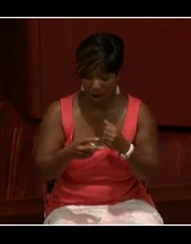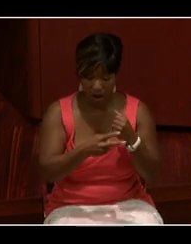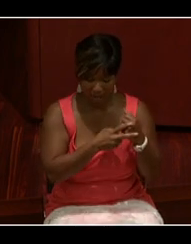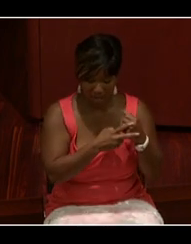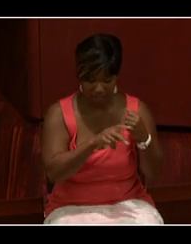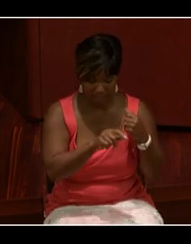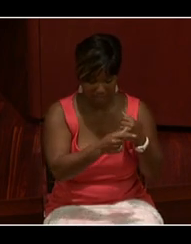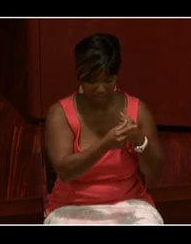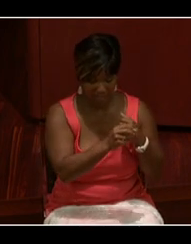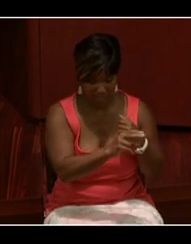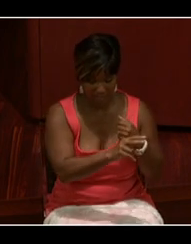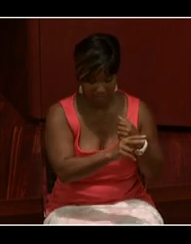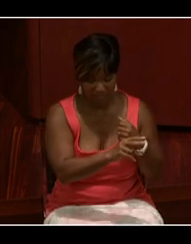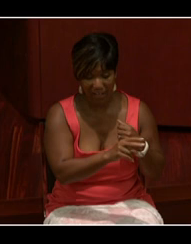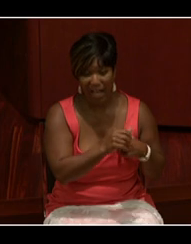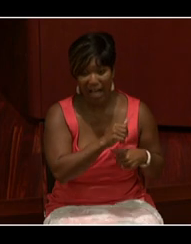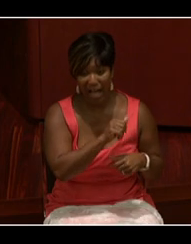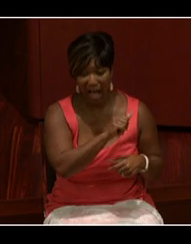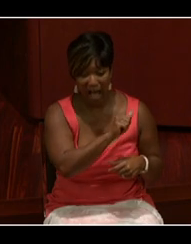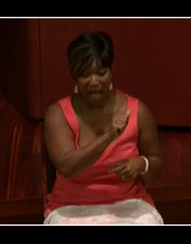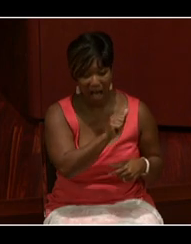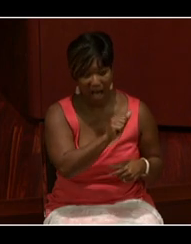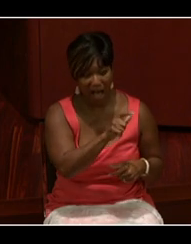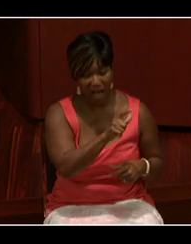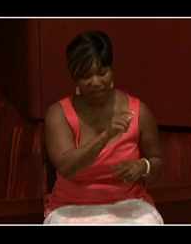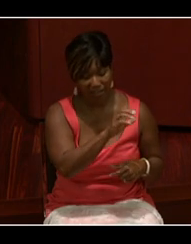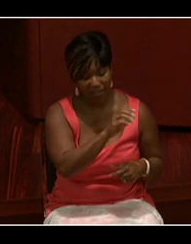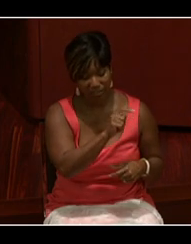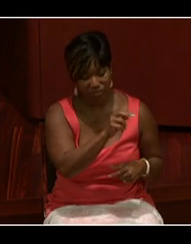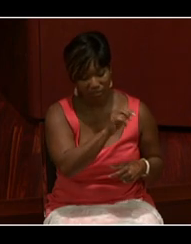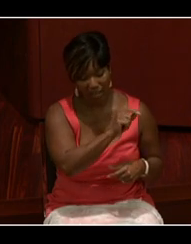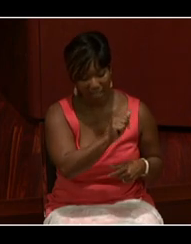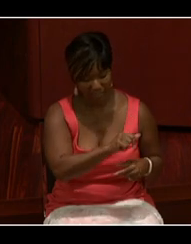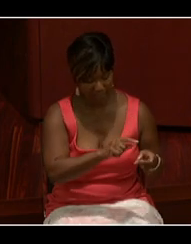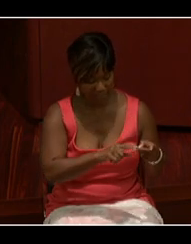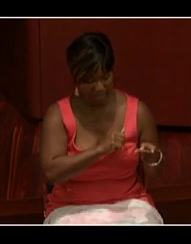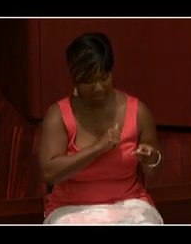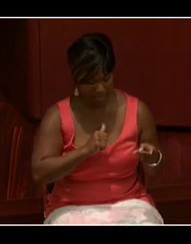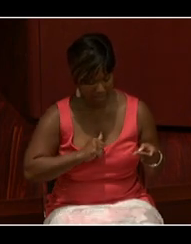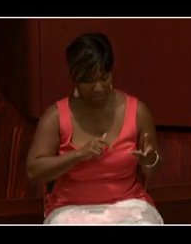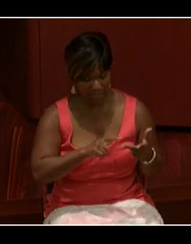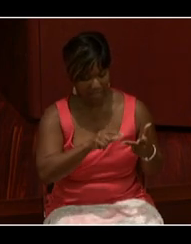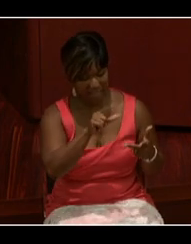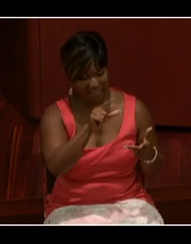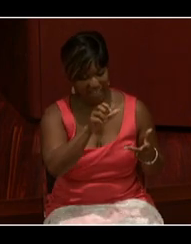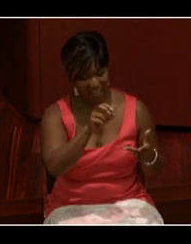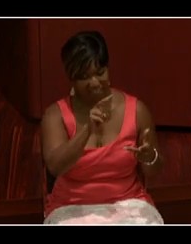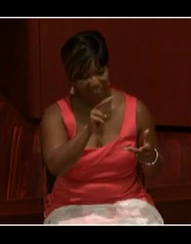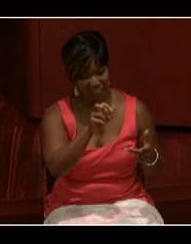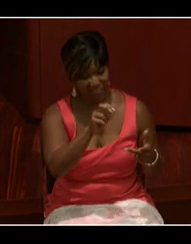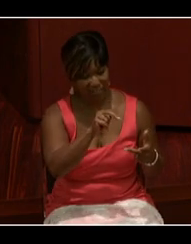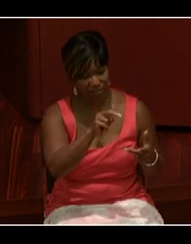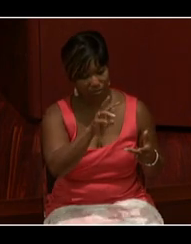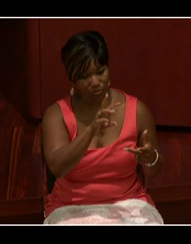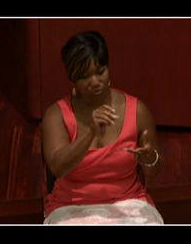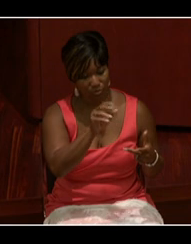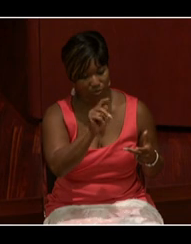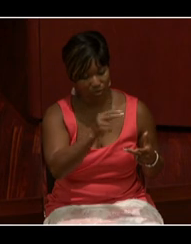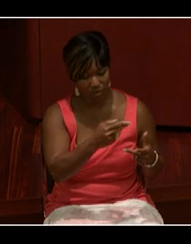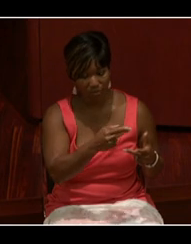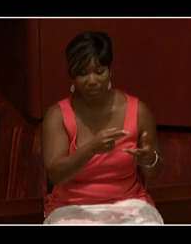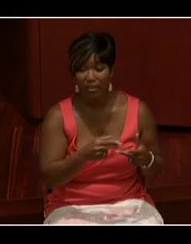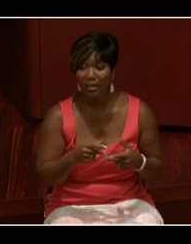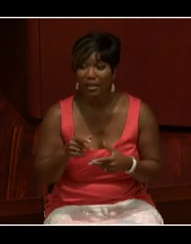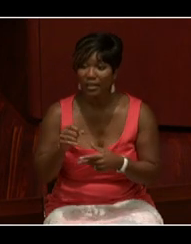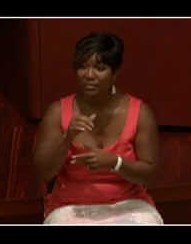Alcatraz, Atlanta, and Leavenworth. The index for Leavenworth on Archives.gov does not represent all inmate case files that are part of